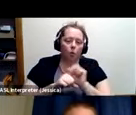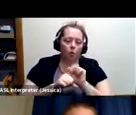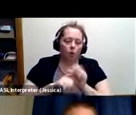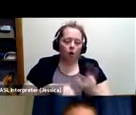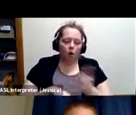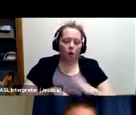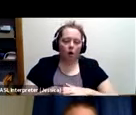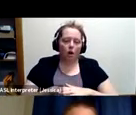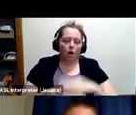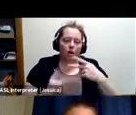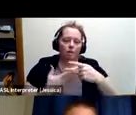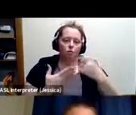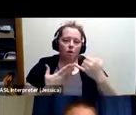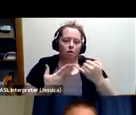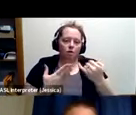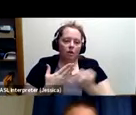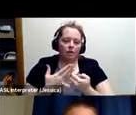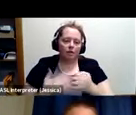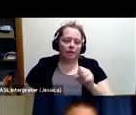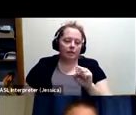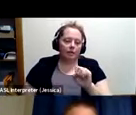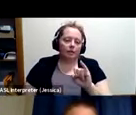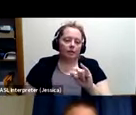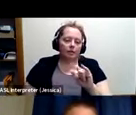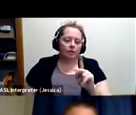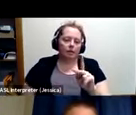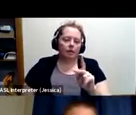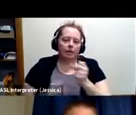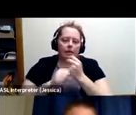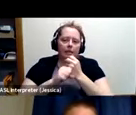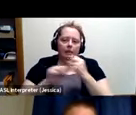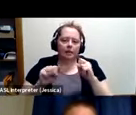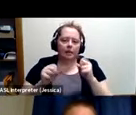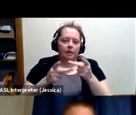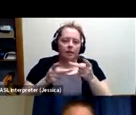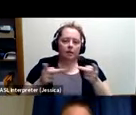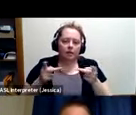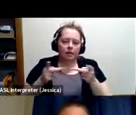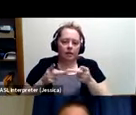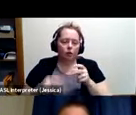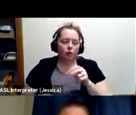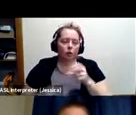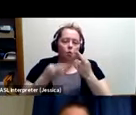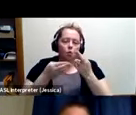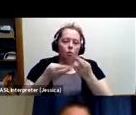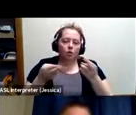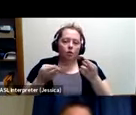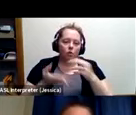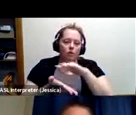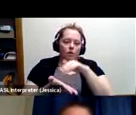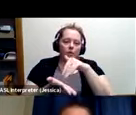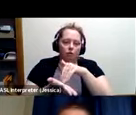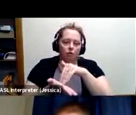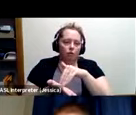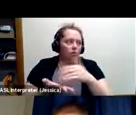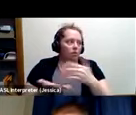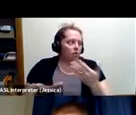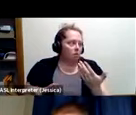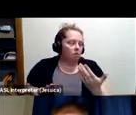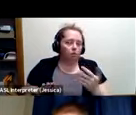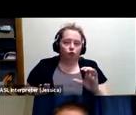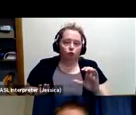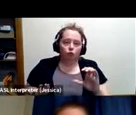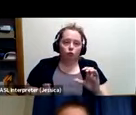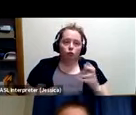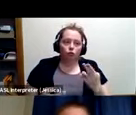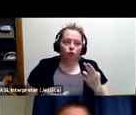safe space and resource center. So apart from just being kind of a drop-in center, if someone just needs like a chill place to, sort of